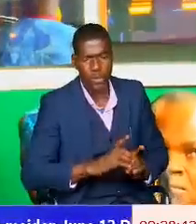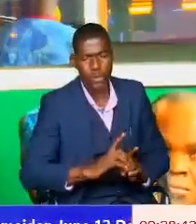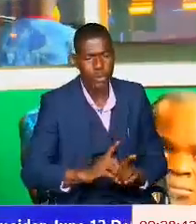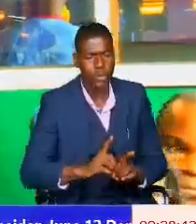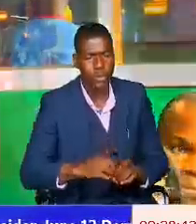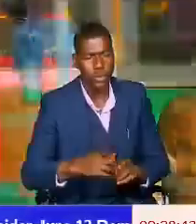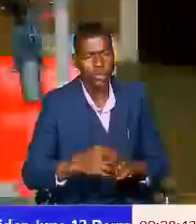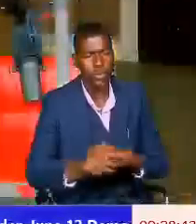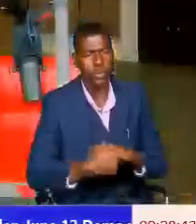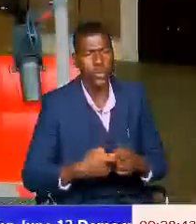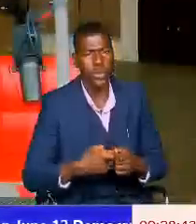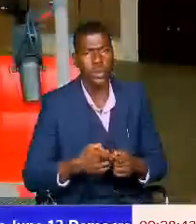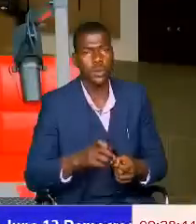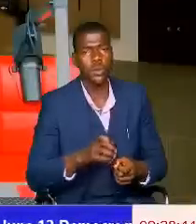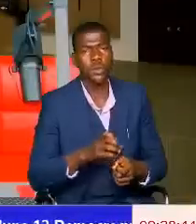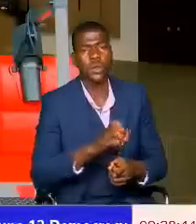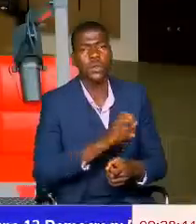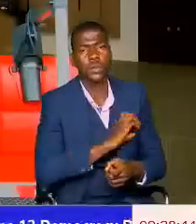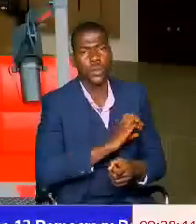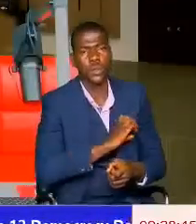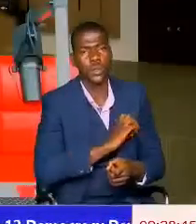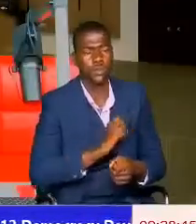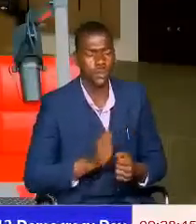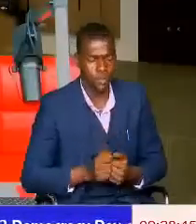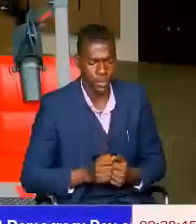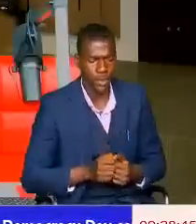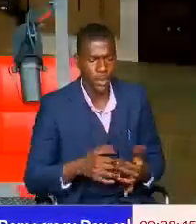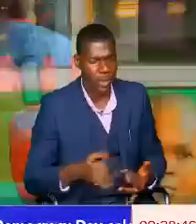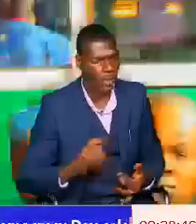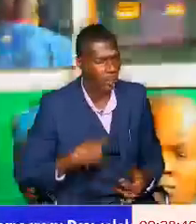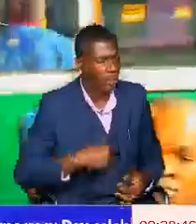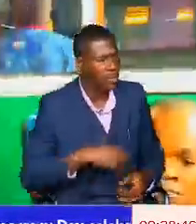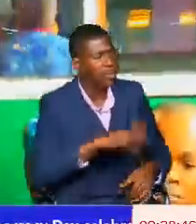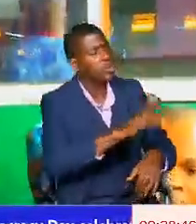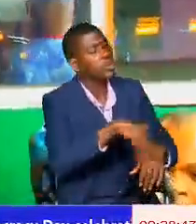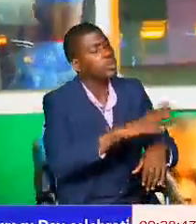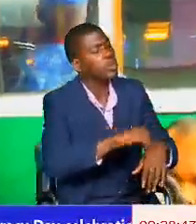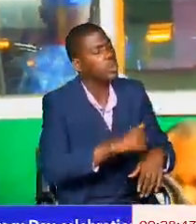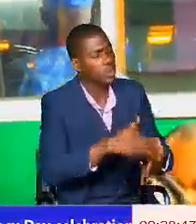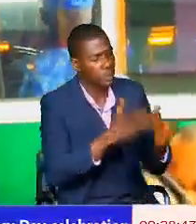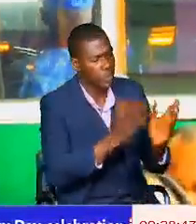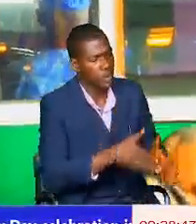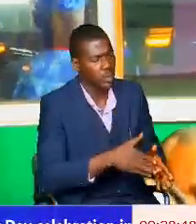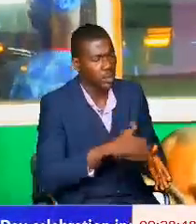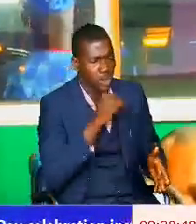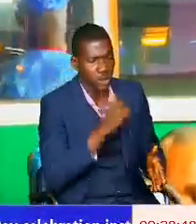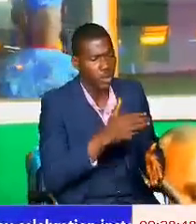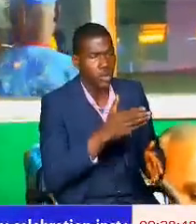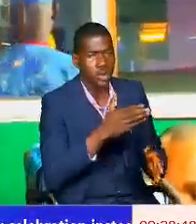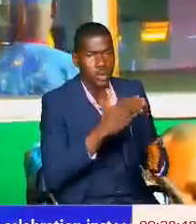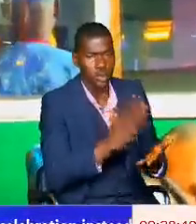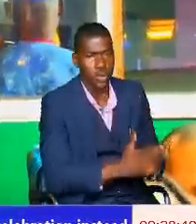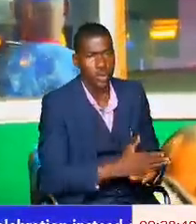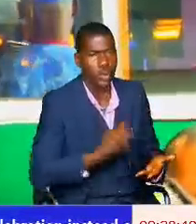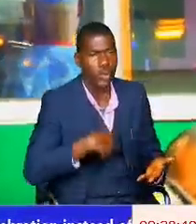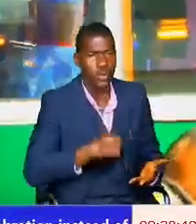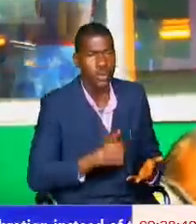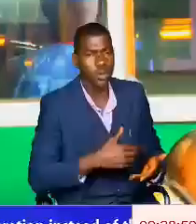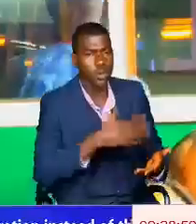Within the person they do it when I catch him? What happened was that we stopped him and he refused to stop. Mm-hmm. We are on stop and search